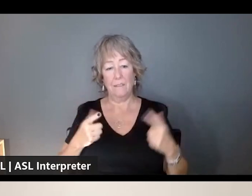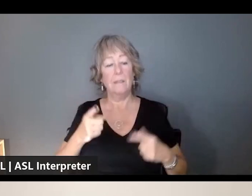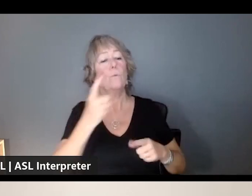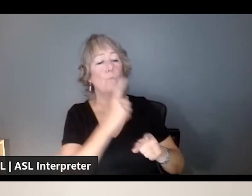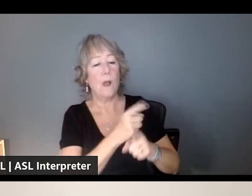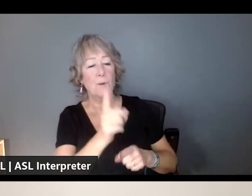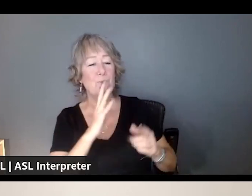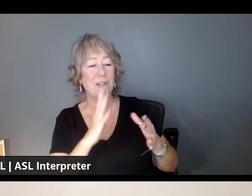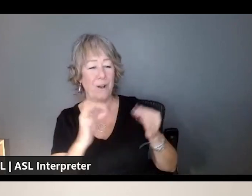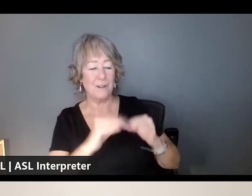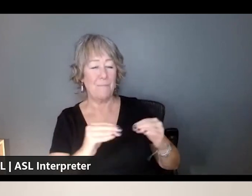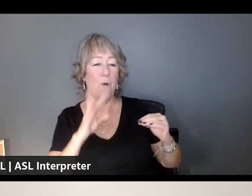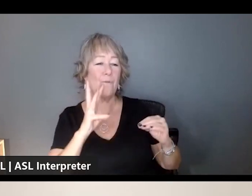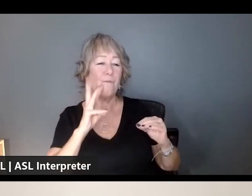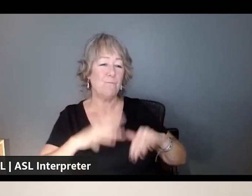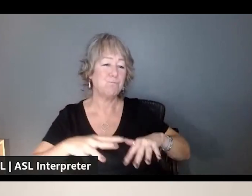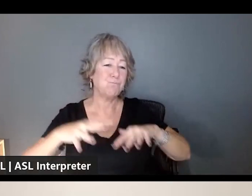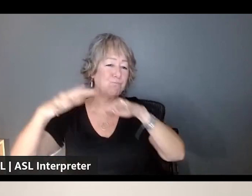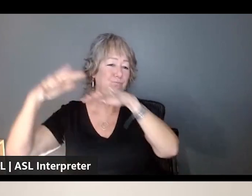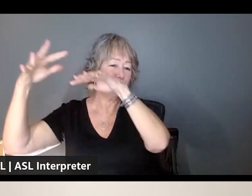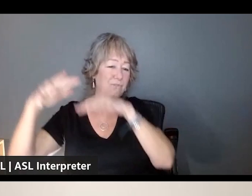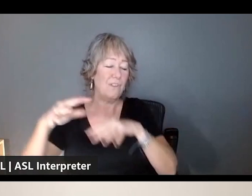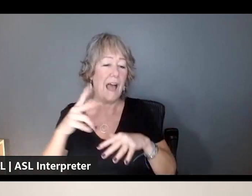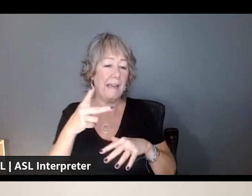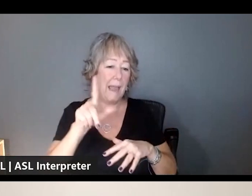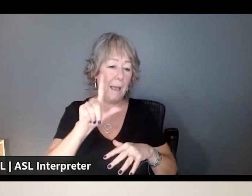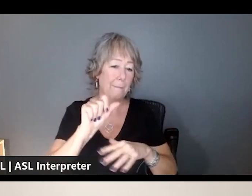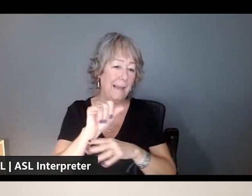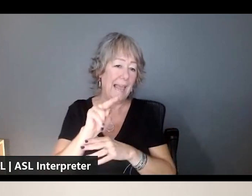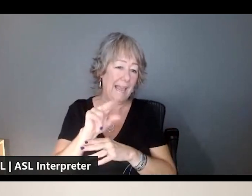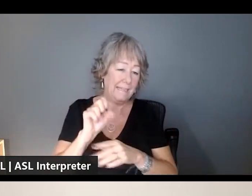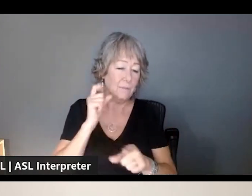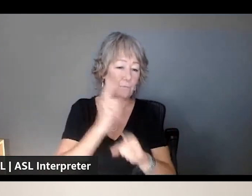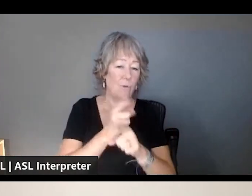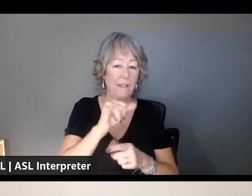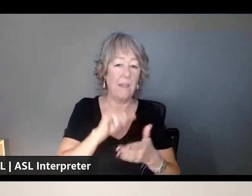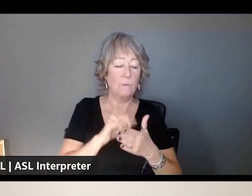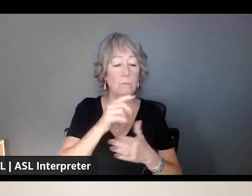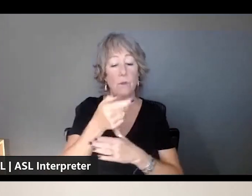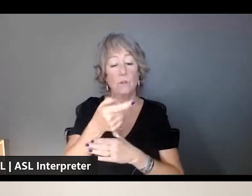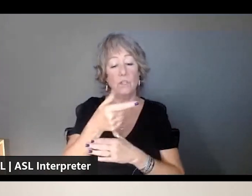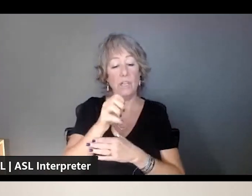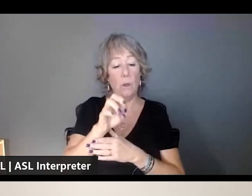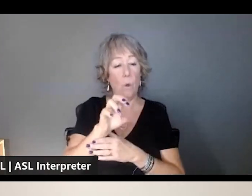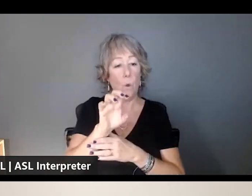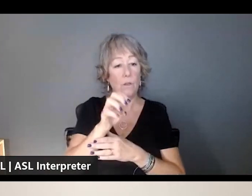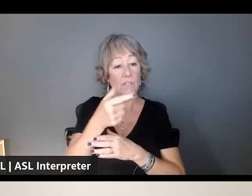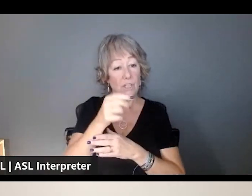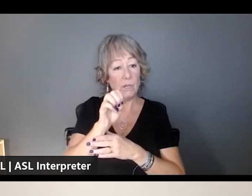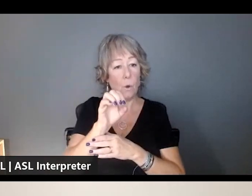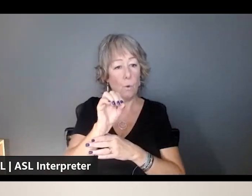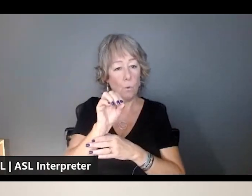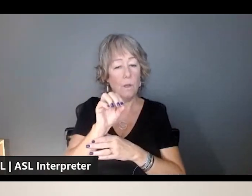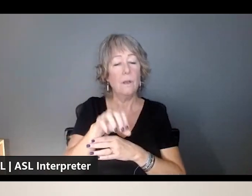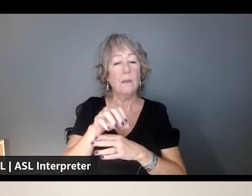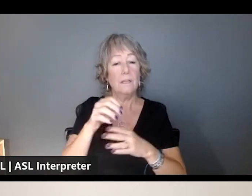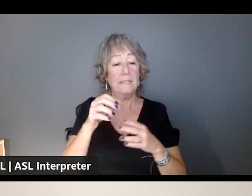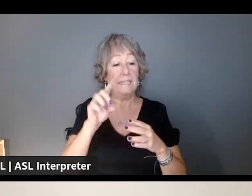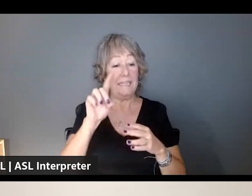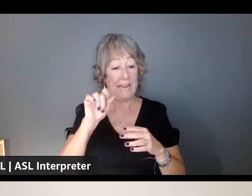That was what we were talking about. We're on it was geospatial data on SageMaker. You can go find